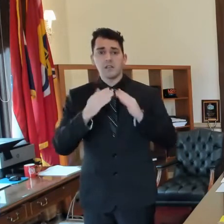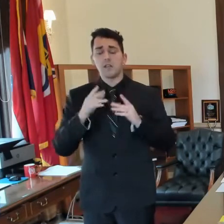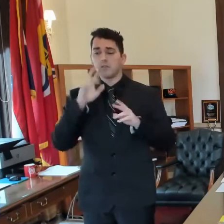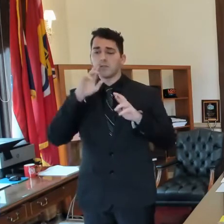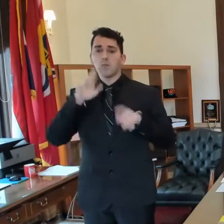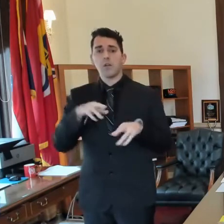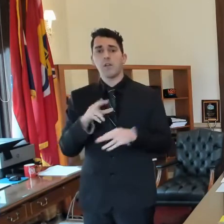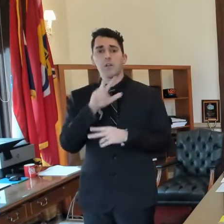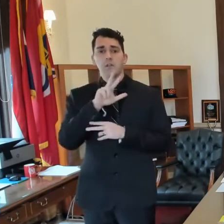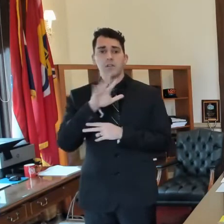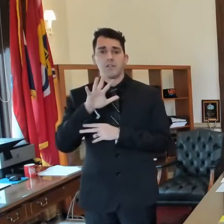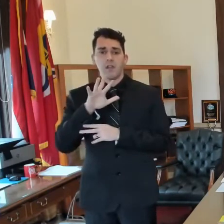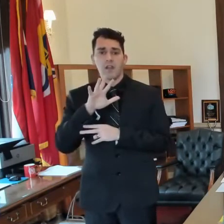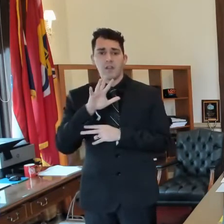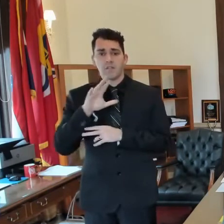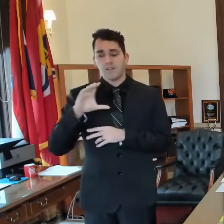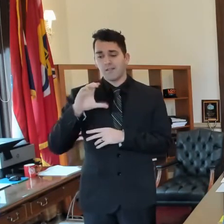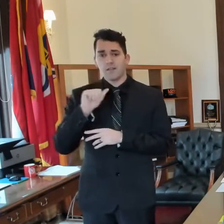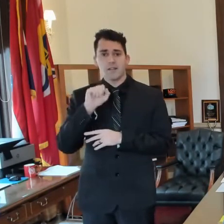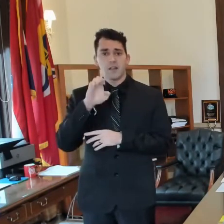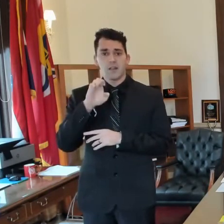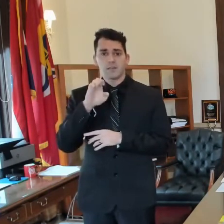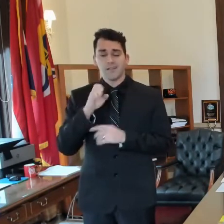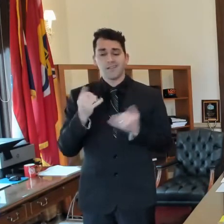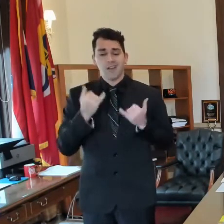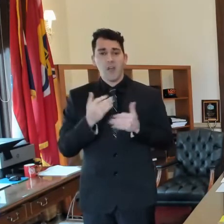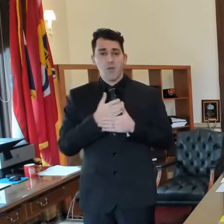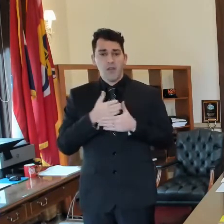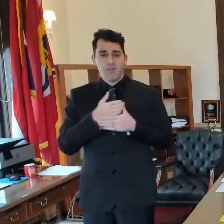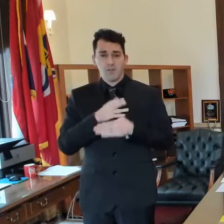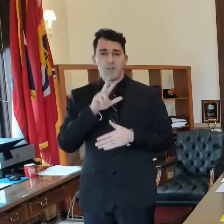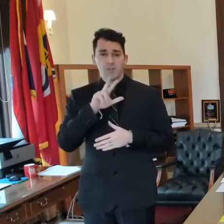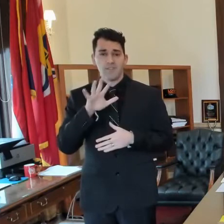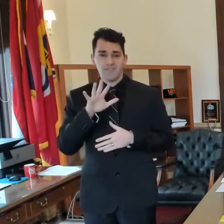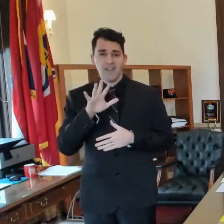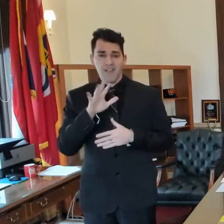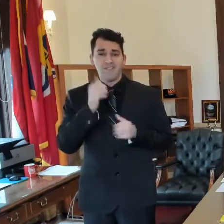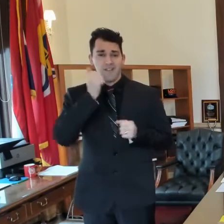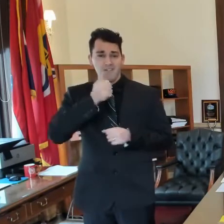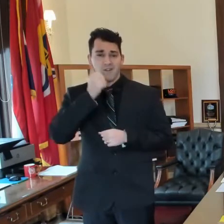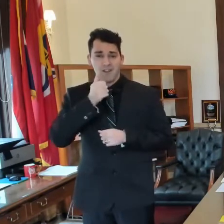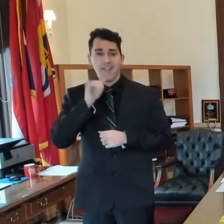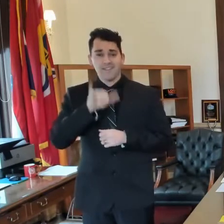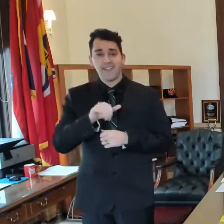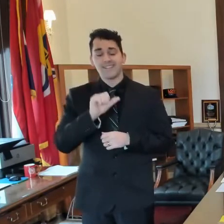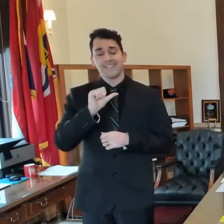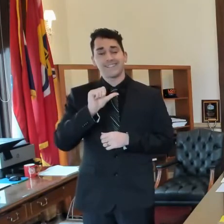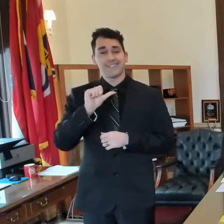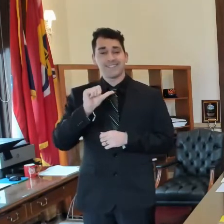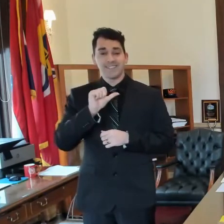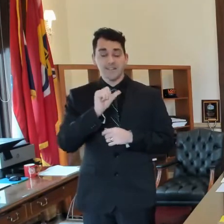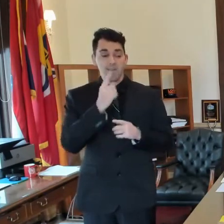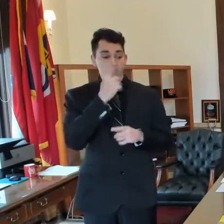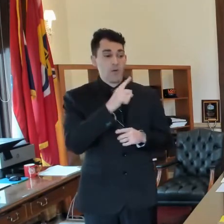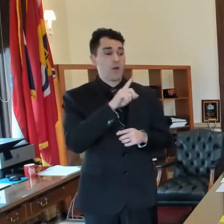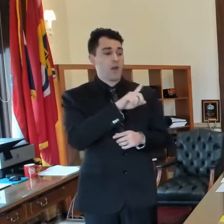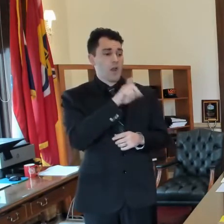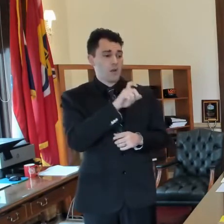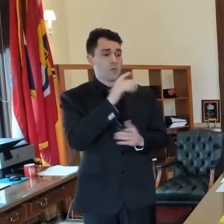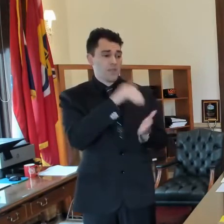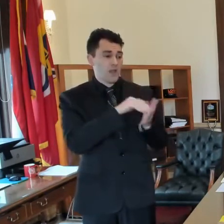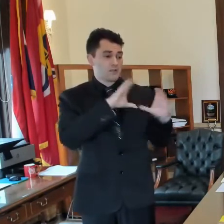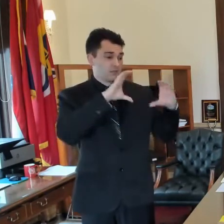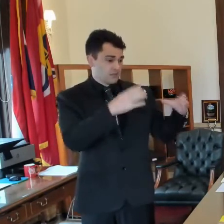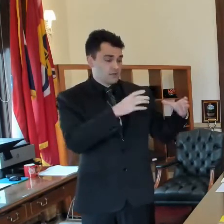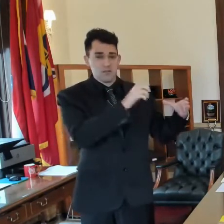now averaging 30 new cases a day. That's 10 cases per 100,000.